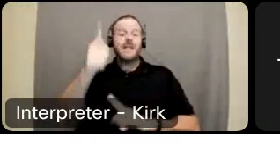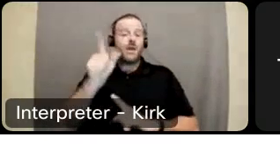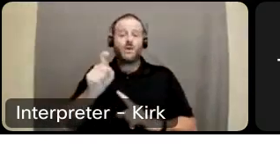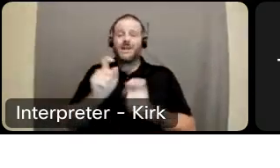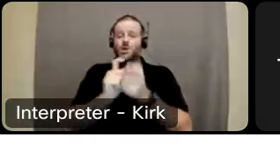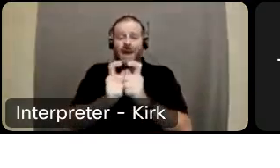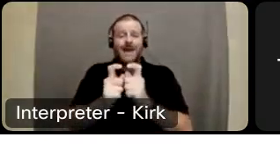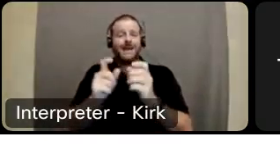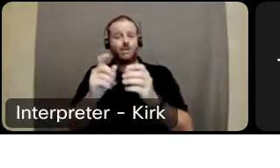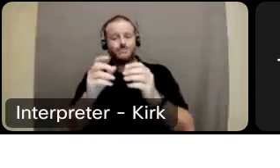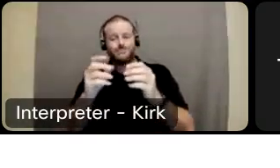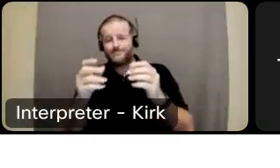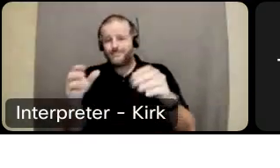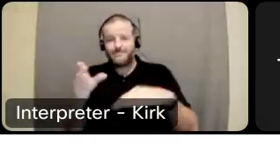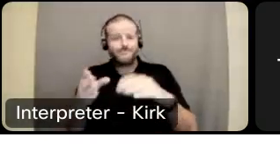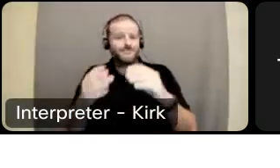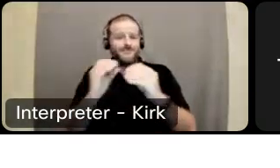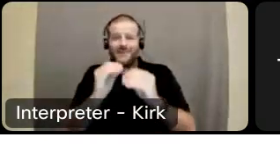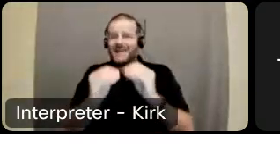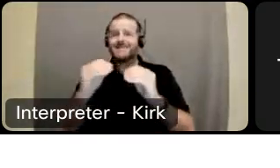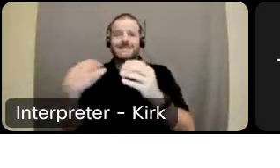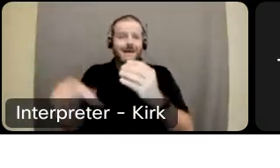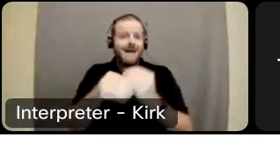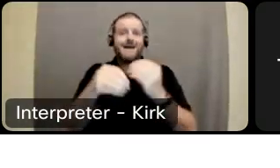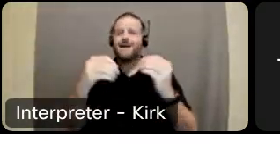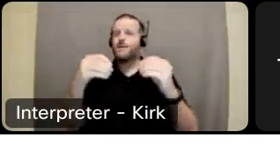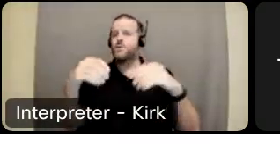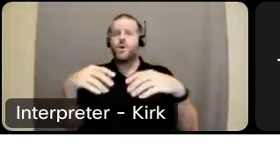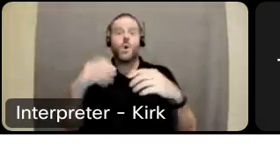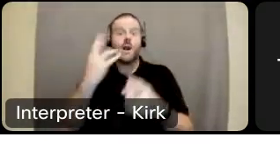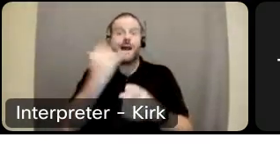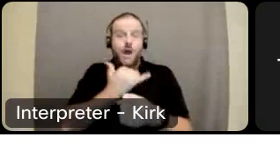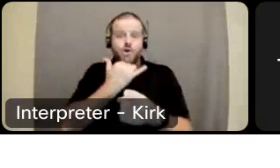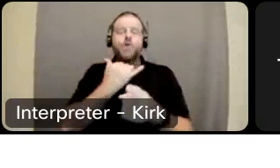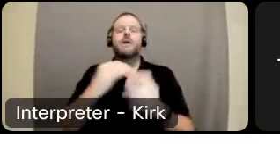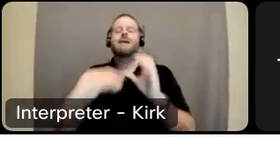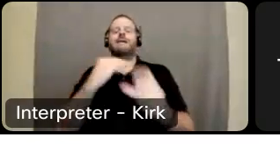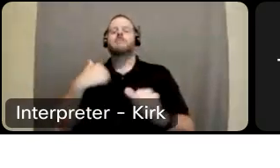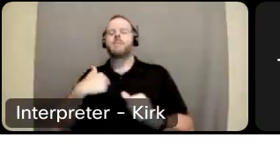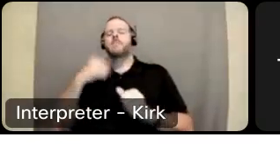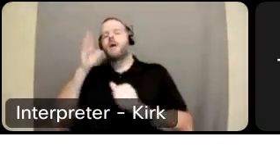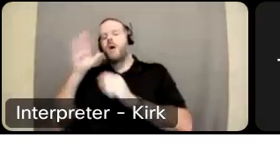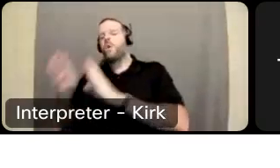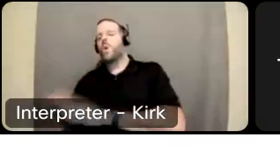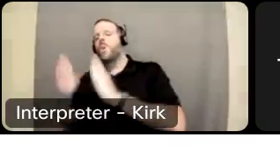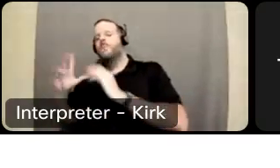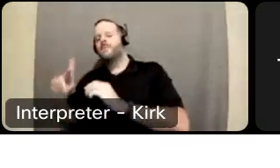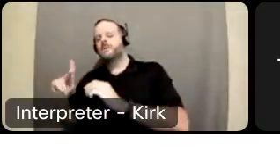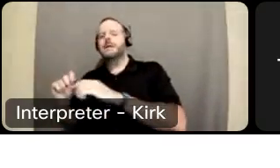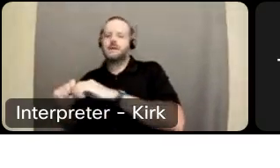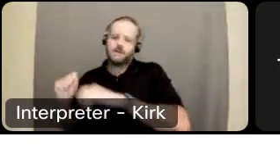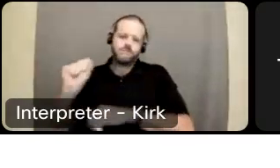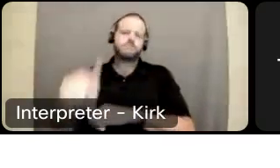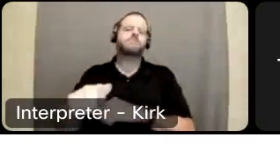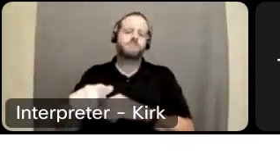edits, some new information has come to light, you recognize that you've made an error, email me. I will open that survey up for you with a